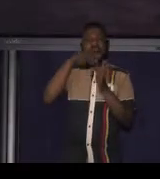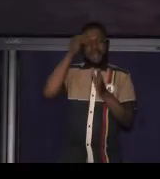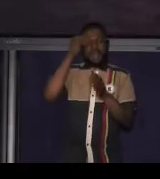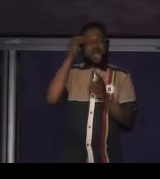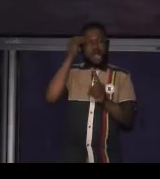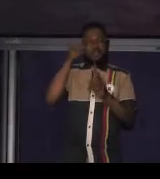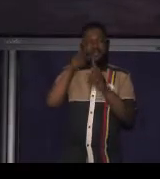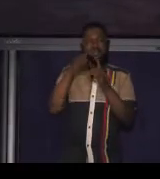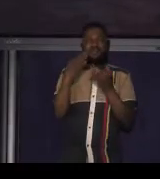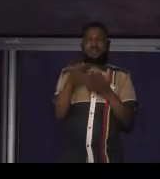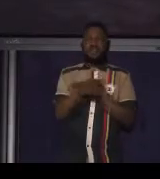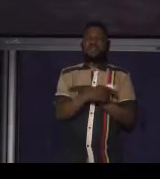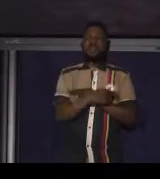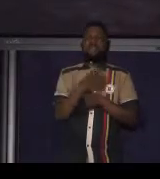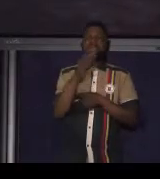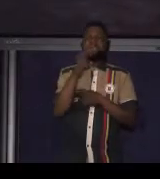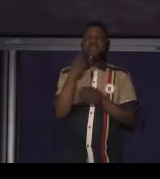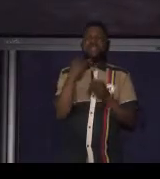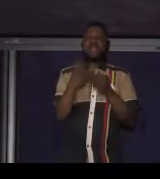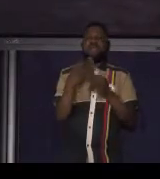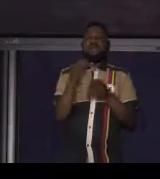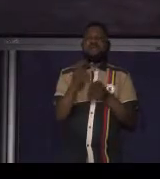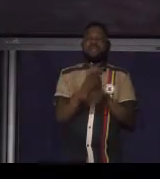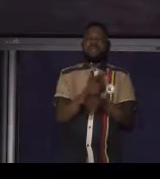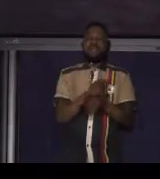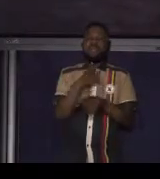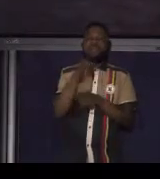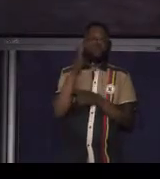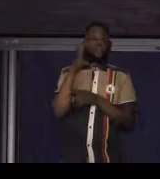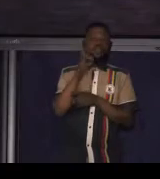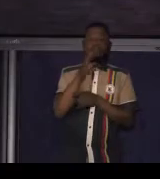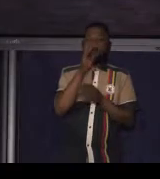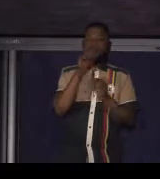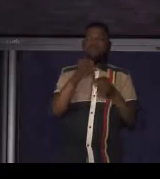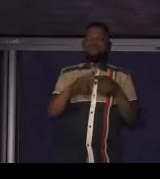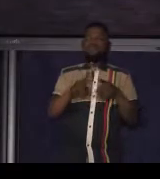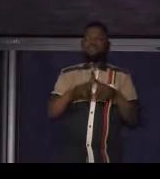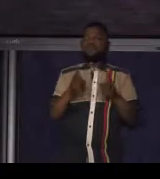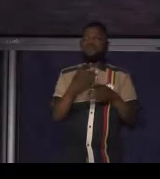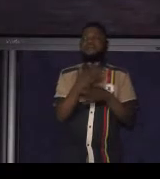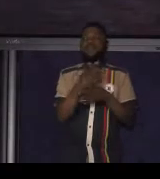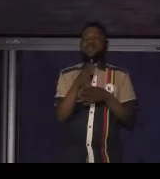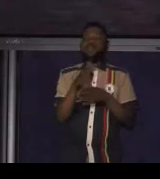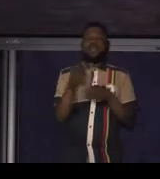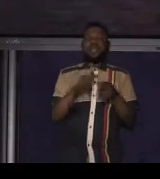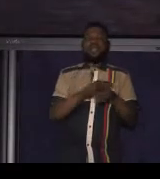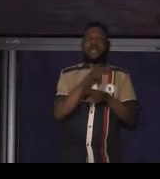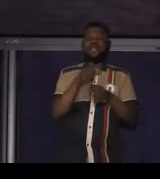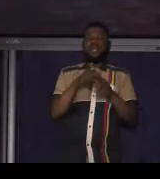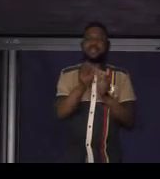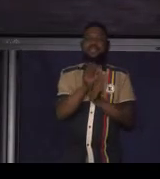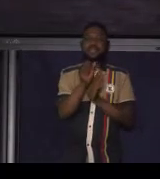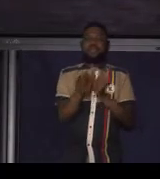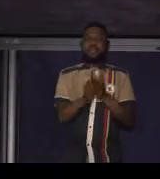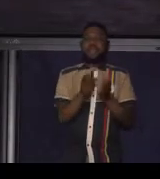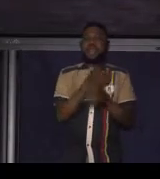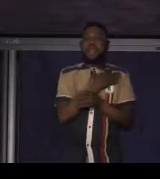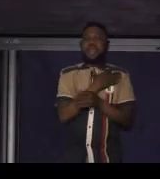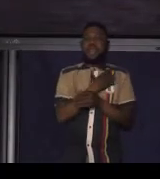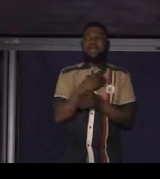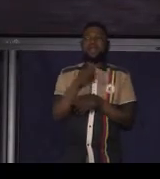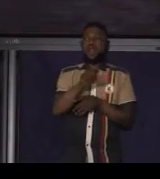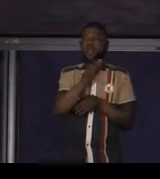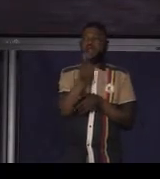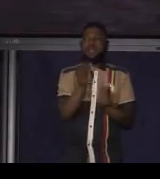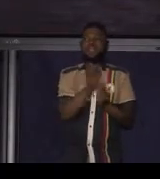learning objectives for today? By the end of the lesson, you should be able to differentiate between national symbols